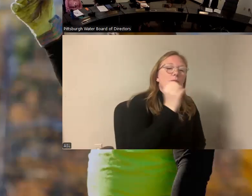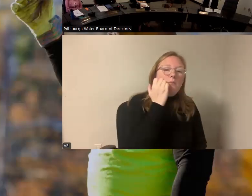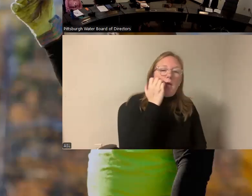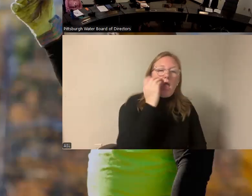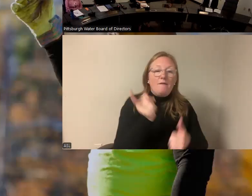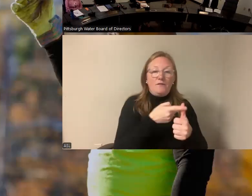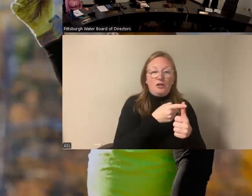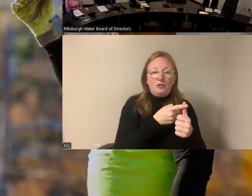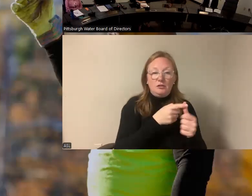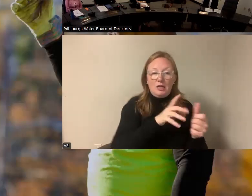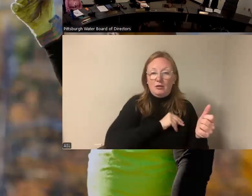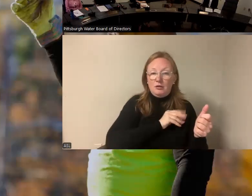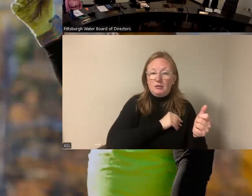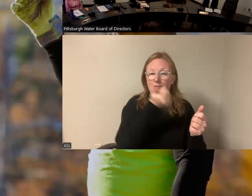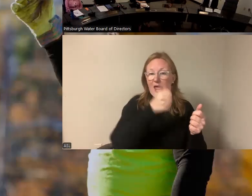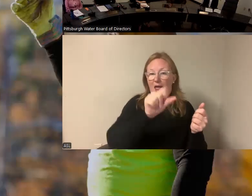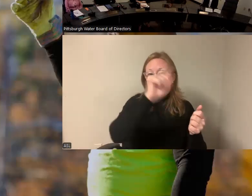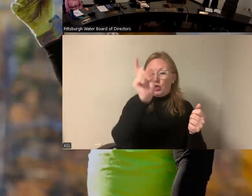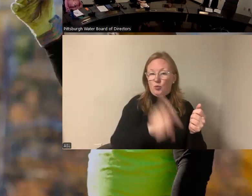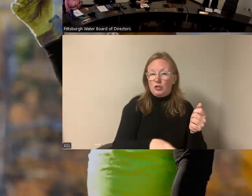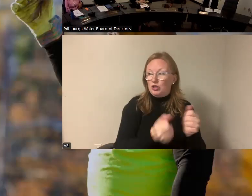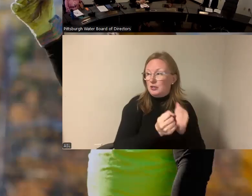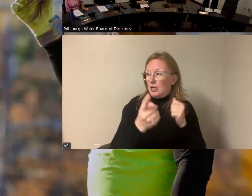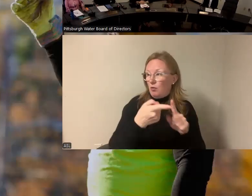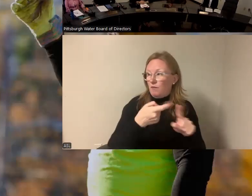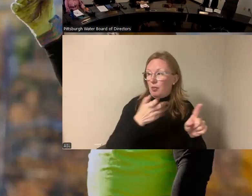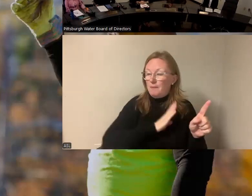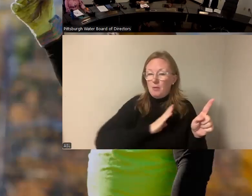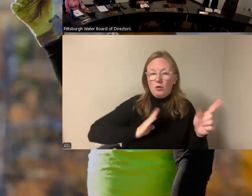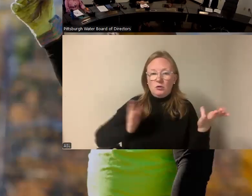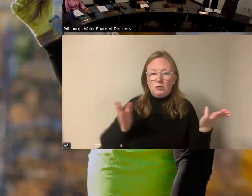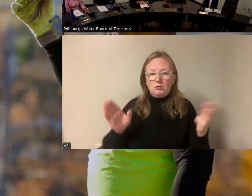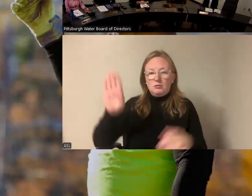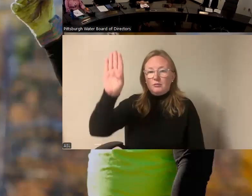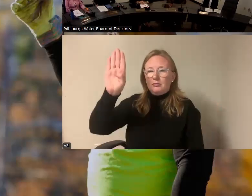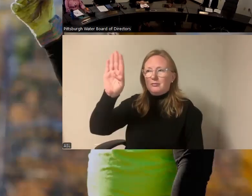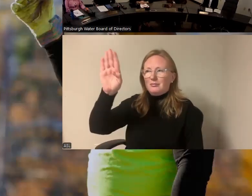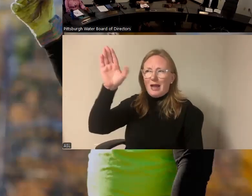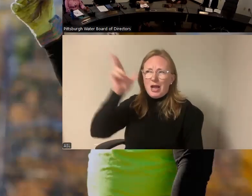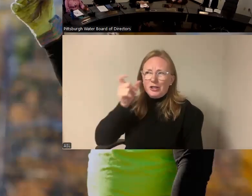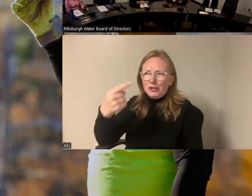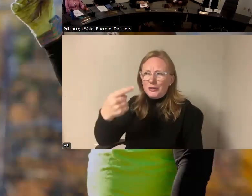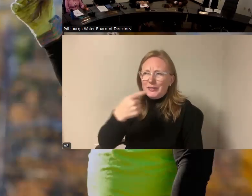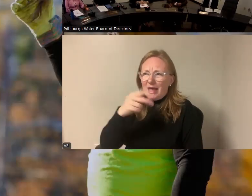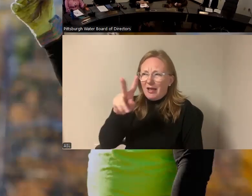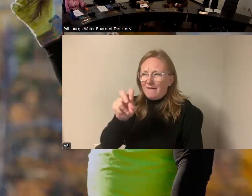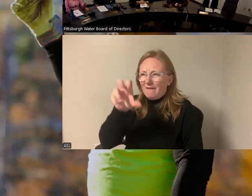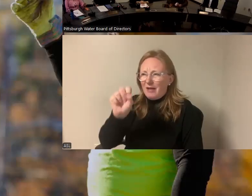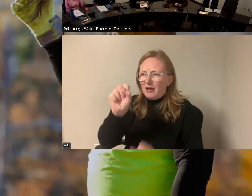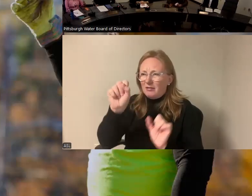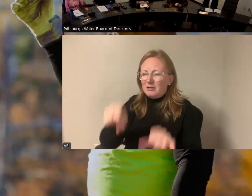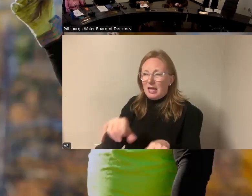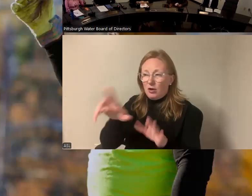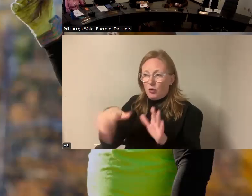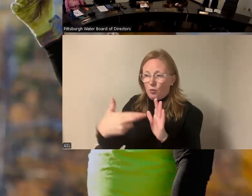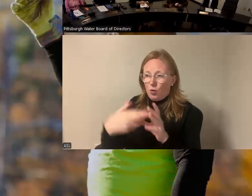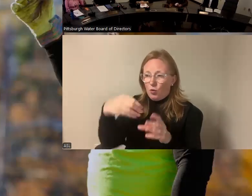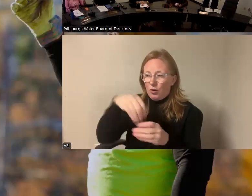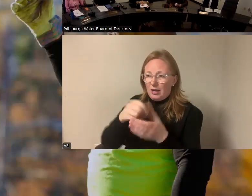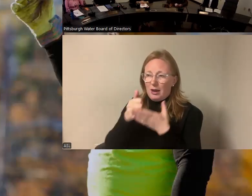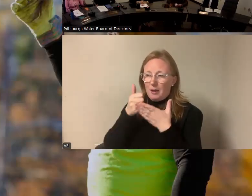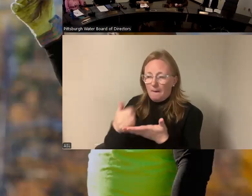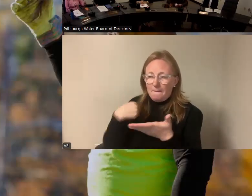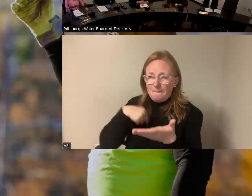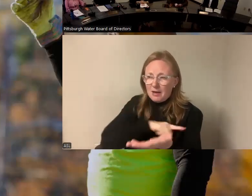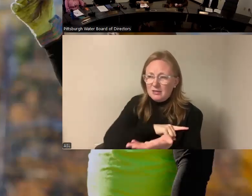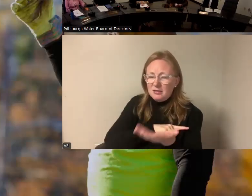first I'll take any questions from anyone from the board. I think I heard you say that the valves can play a role in helping